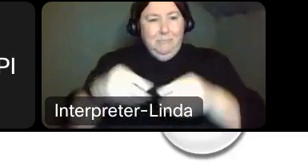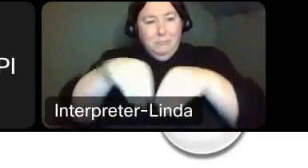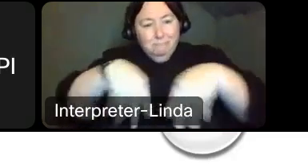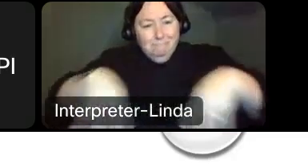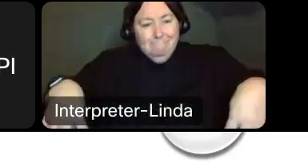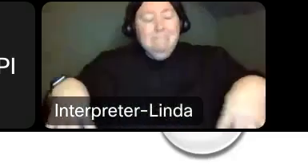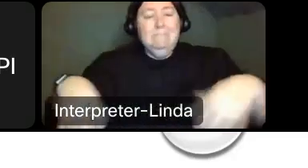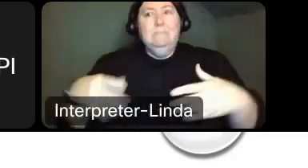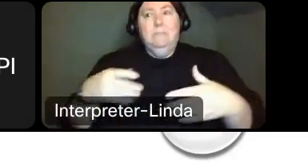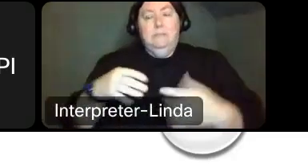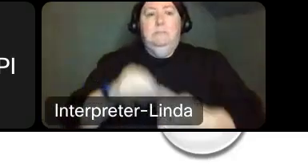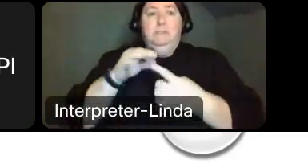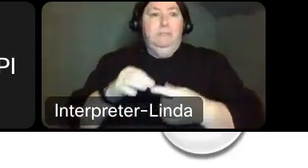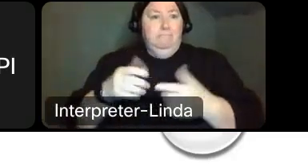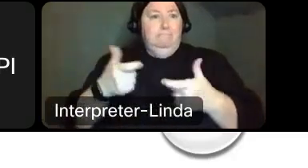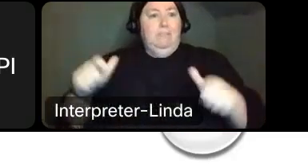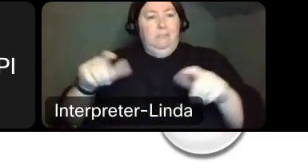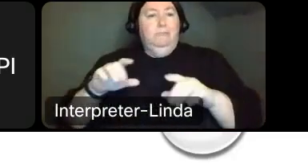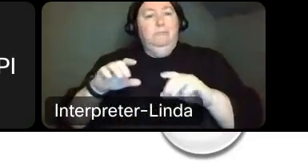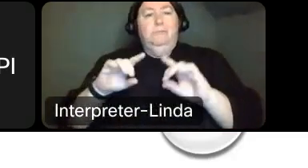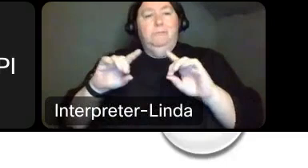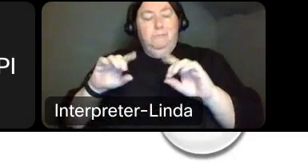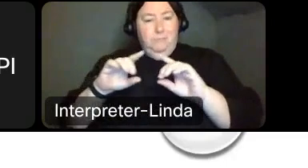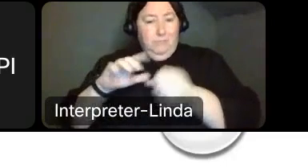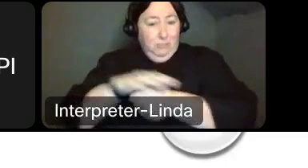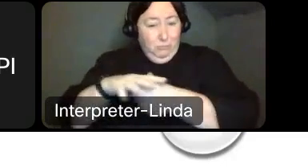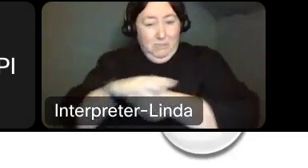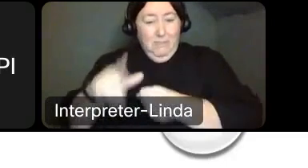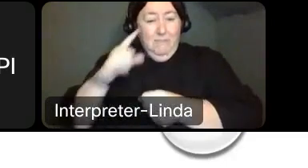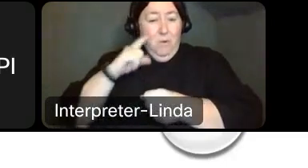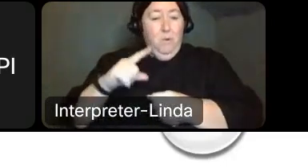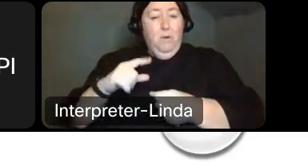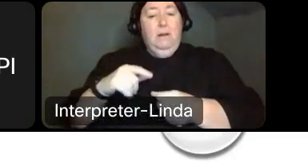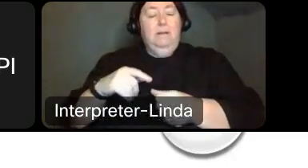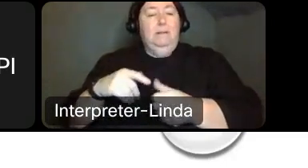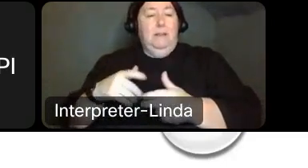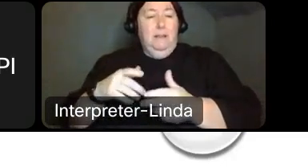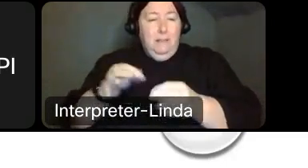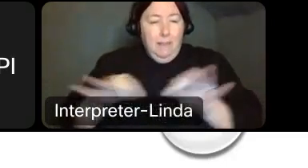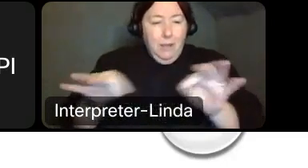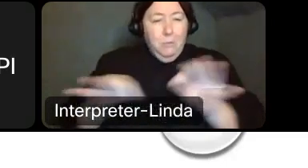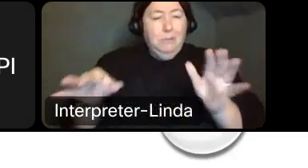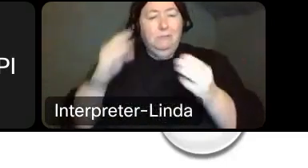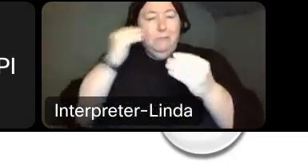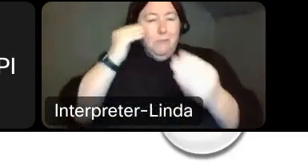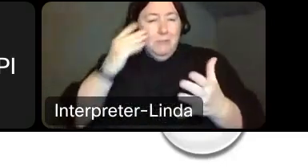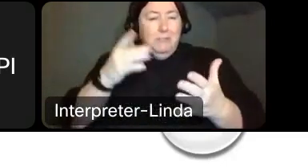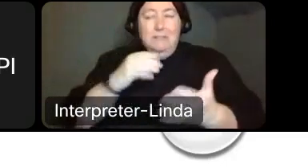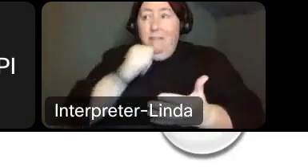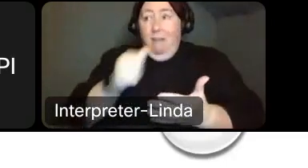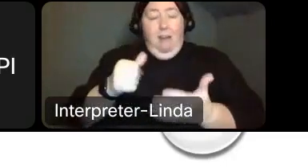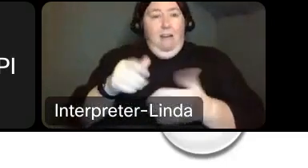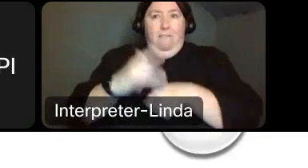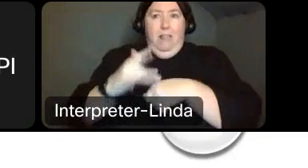larger districts, to provide hearing, language, and literacy information that is not available electronically across DPI.